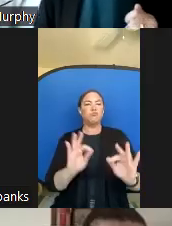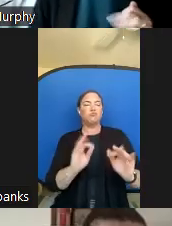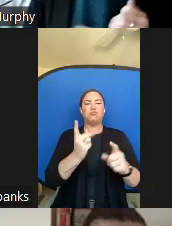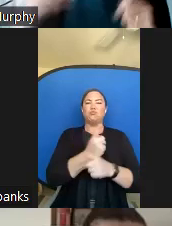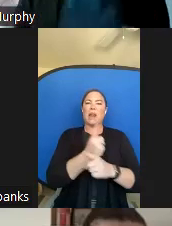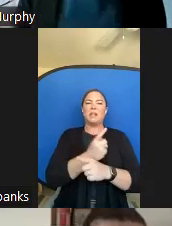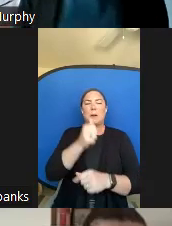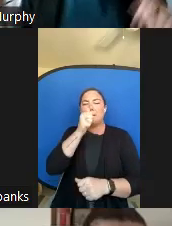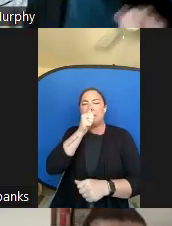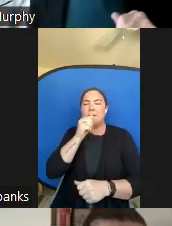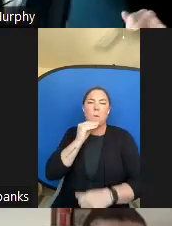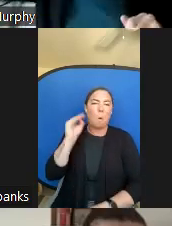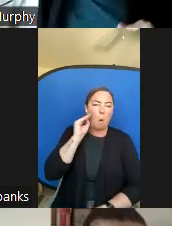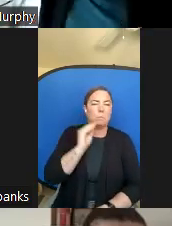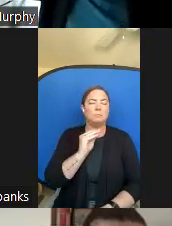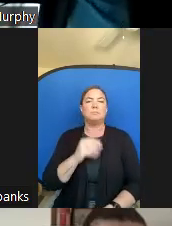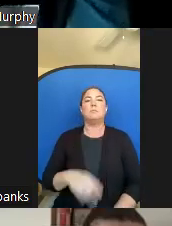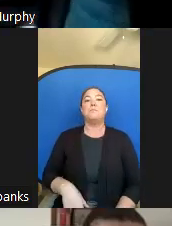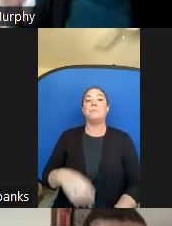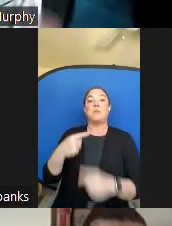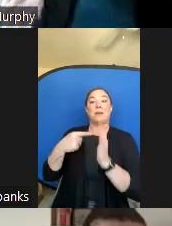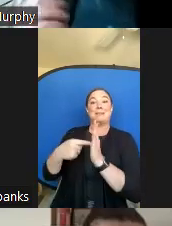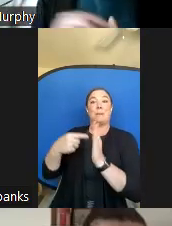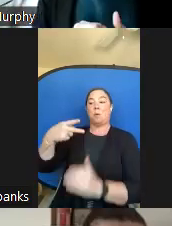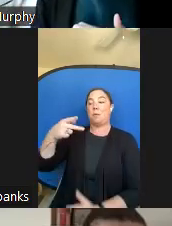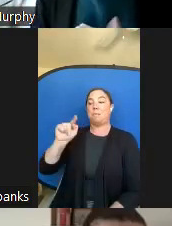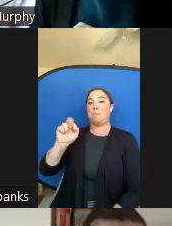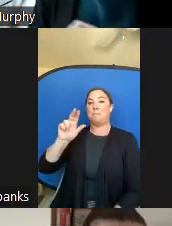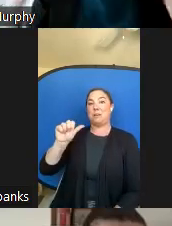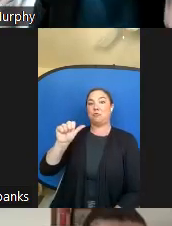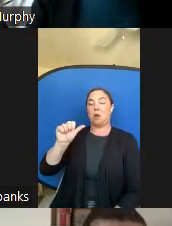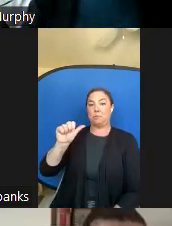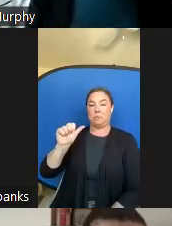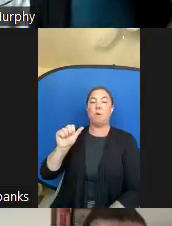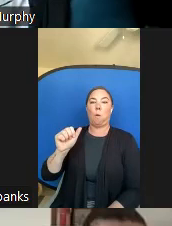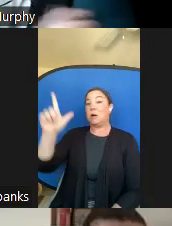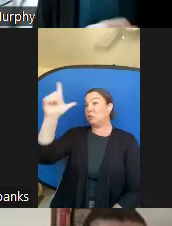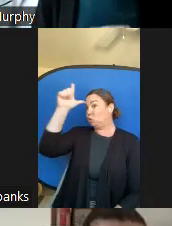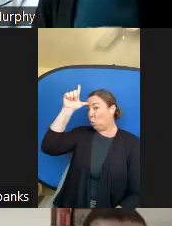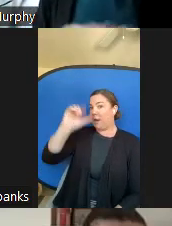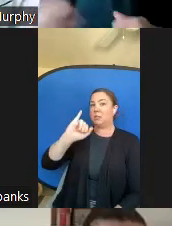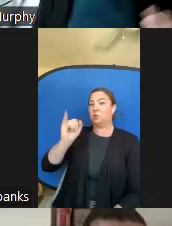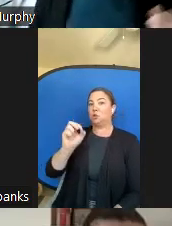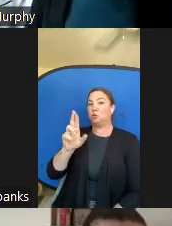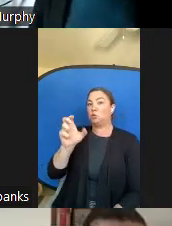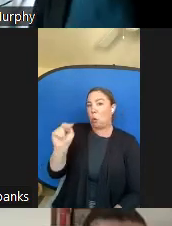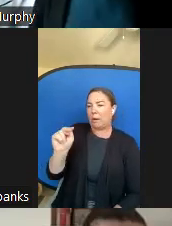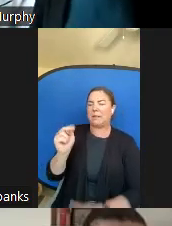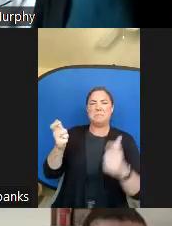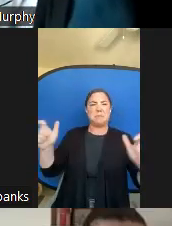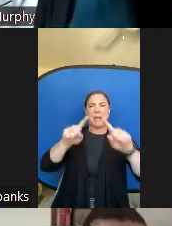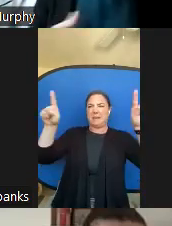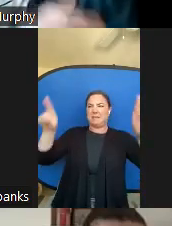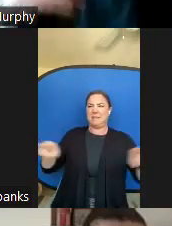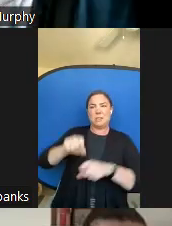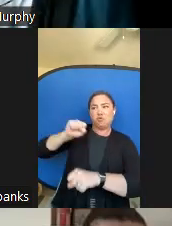that. For example, at Petra in modern Jordan, the structures there were built of roughly hewn stones. At Pergamon and